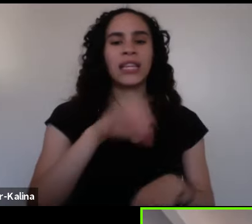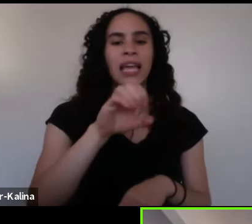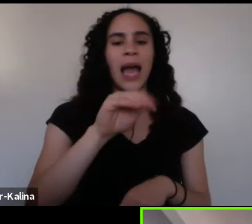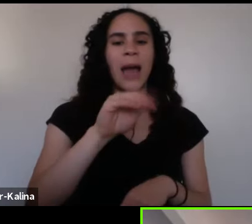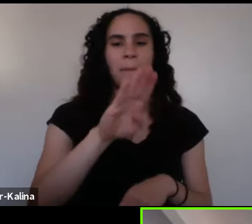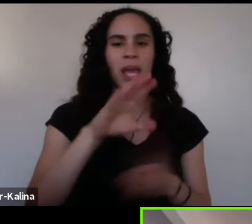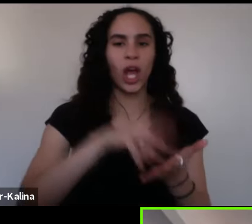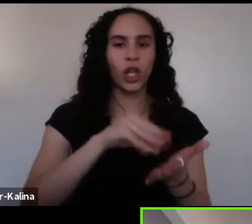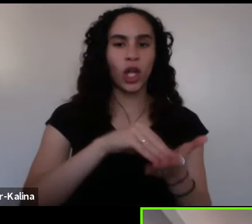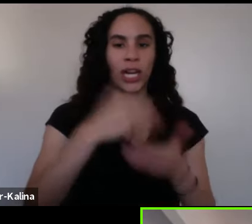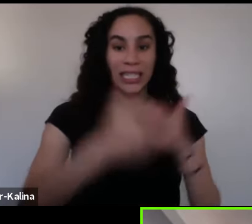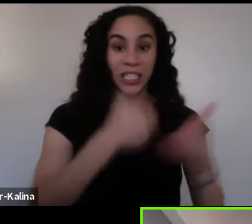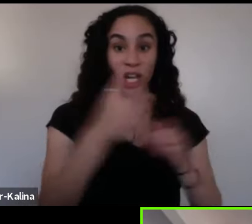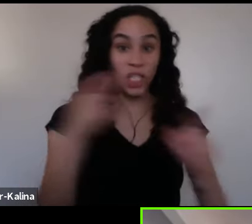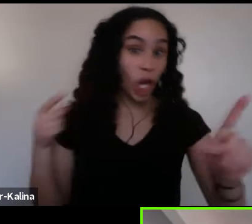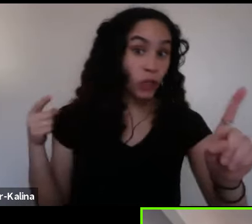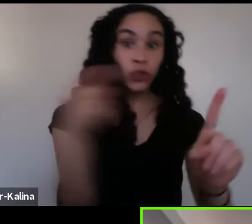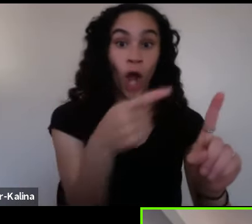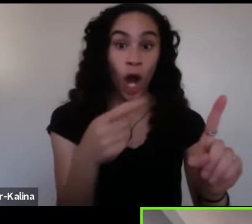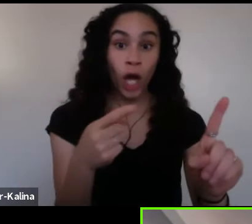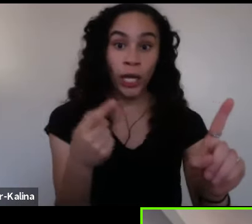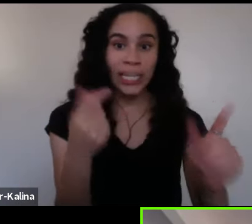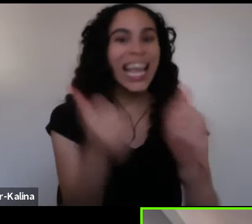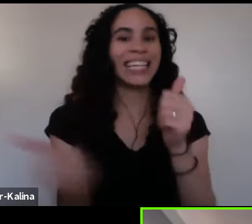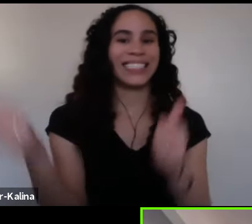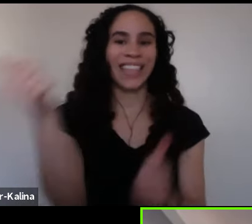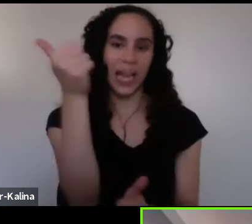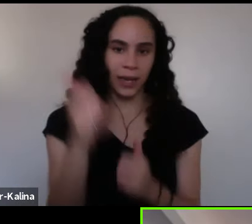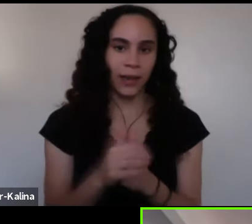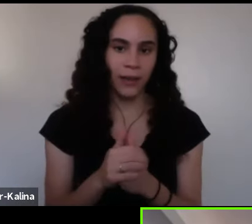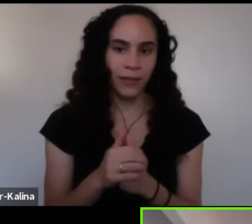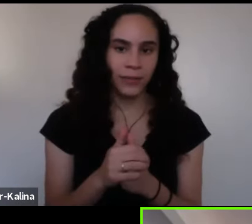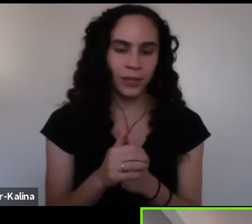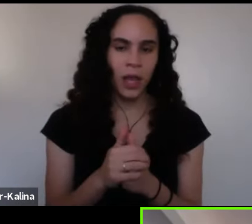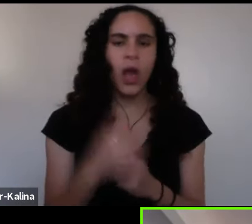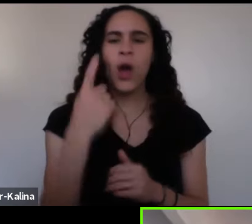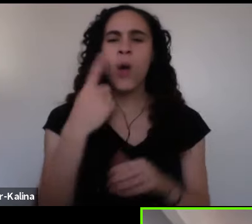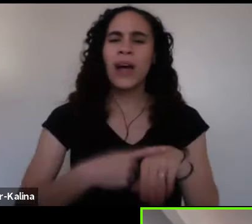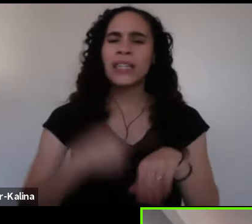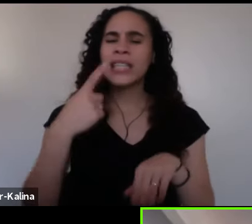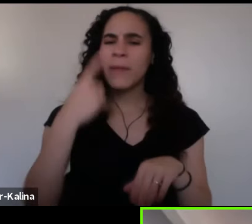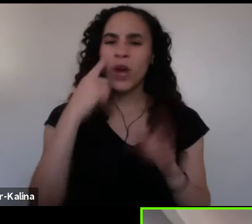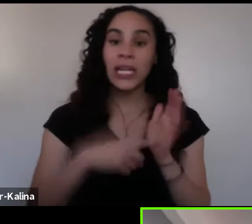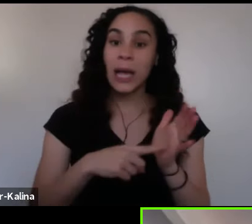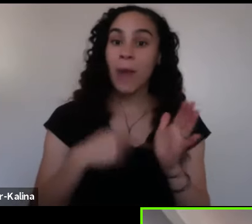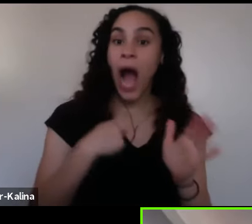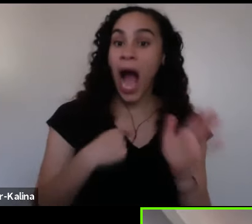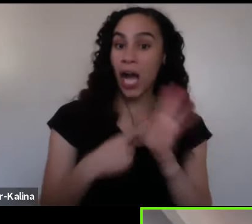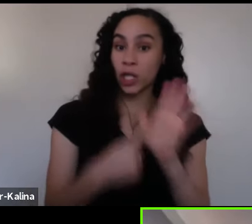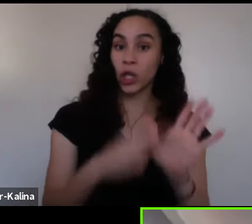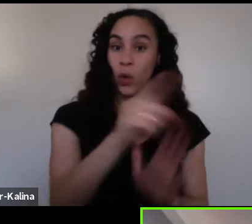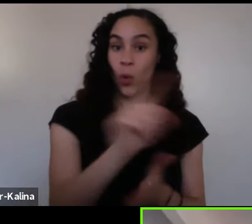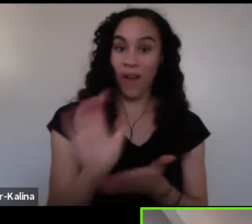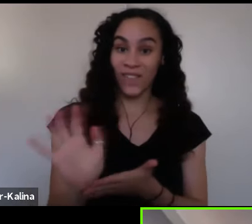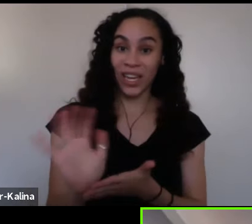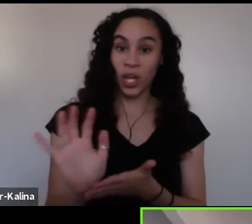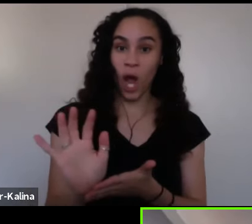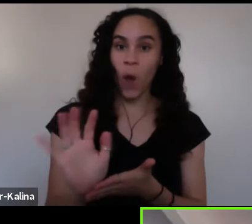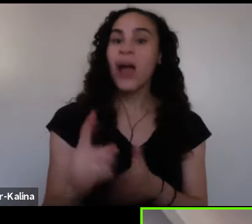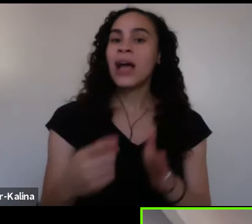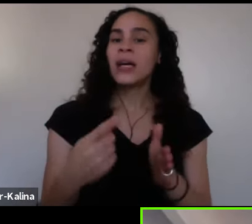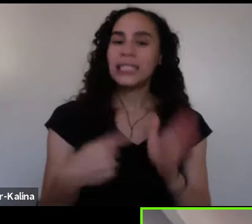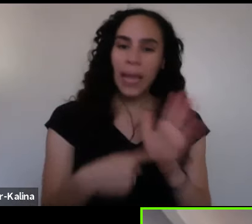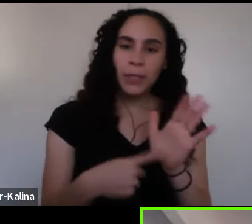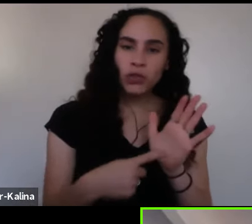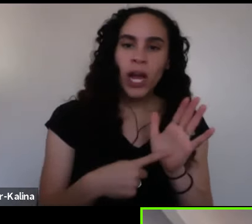directly at our executives. And at one time, like, for example, when I was showing your video, it was a demonstration of allyship, and then we would